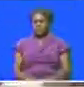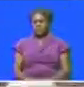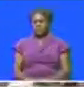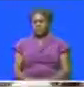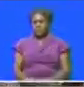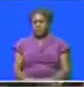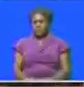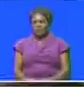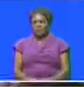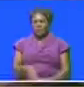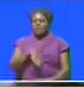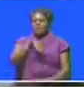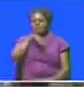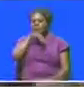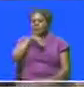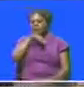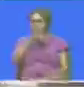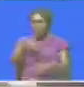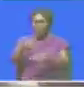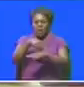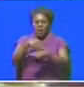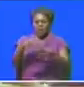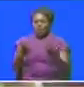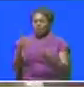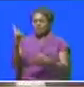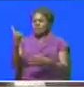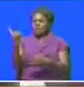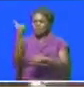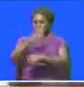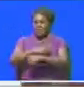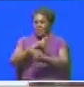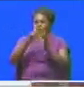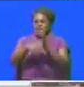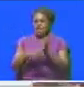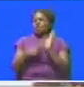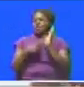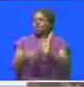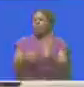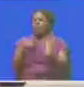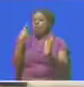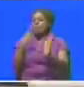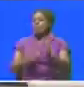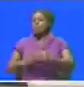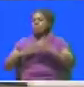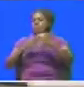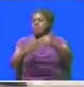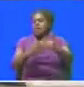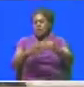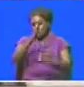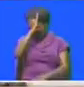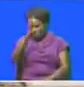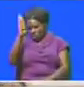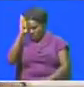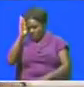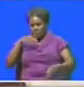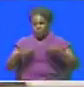Without Raila Odinga checking in either hours or days later in the battle to show who's king there. After Bungoma and